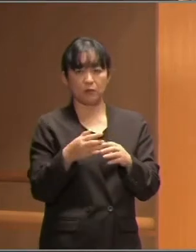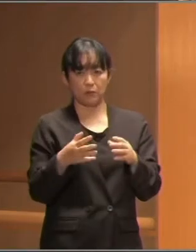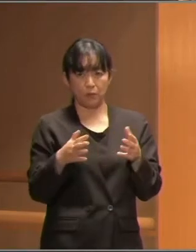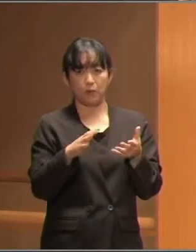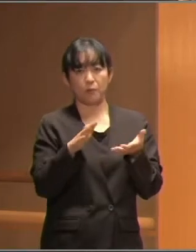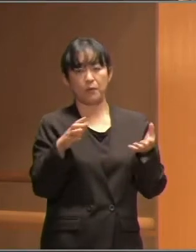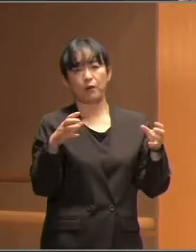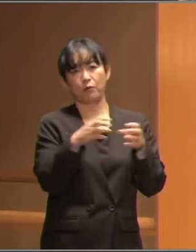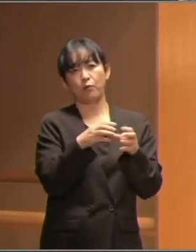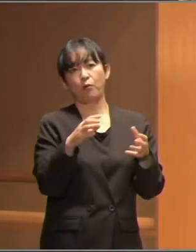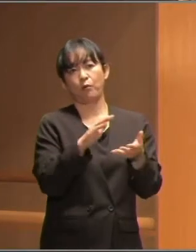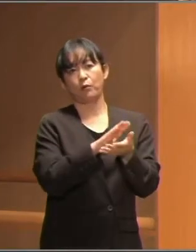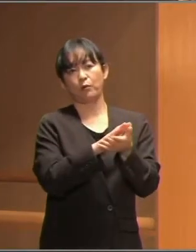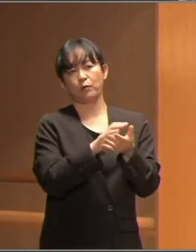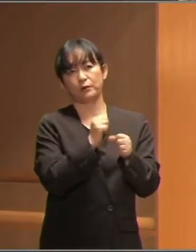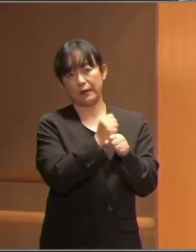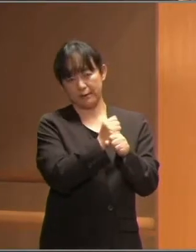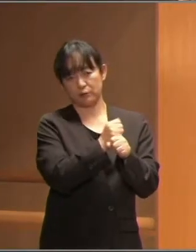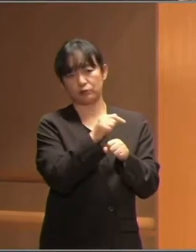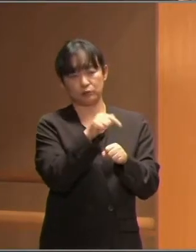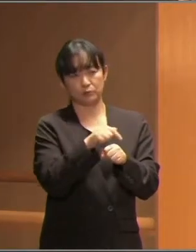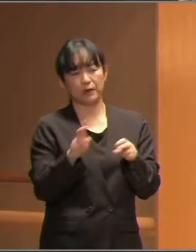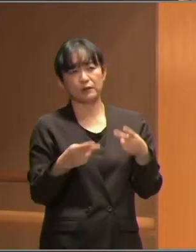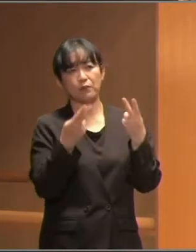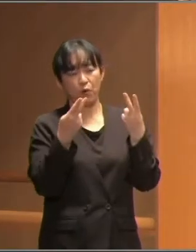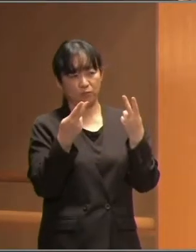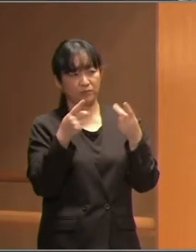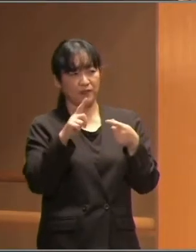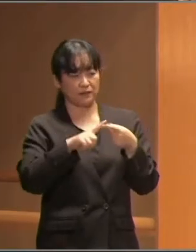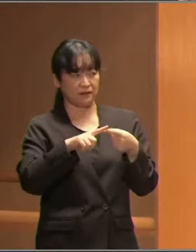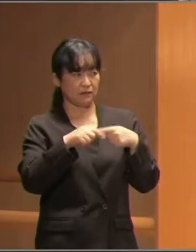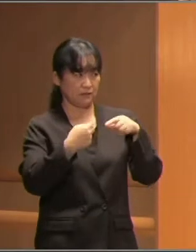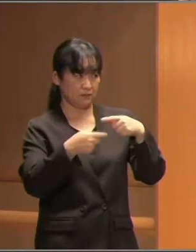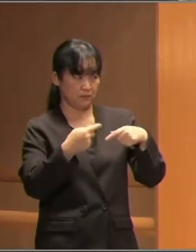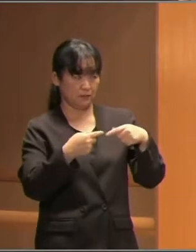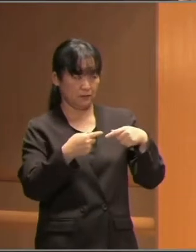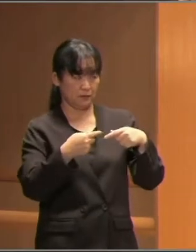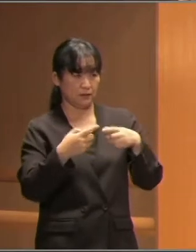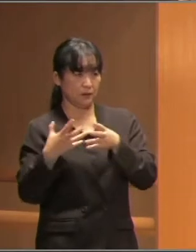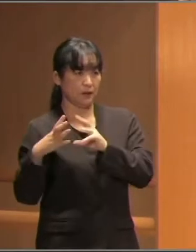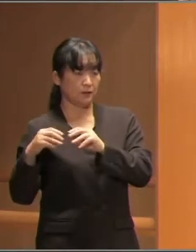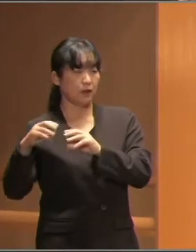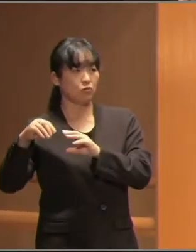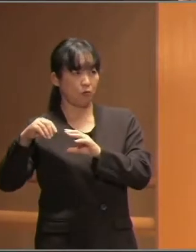synthesized in between the layers. Sorry, again, it's very technical.